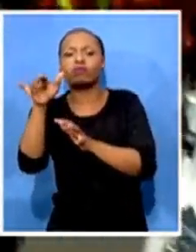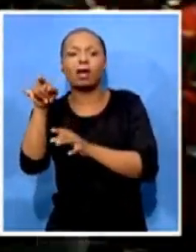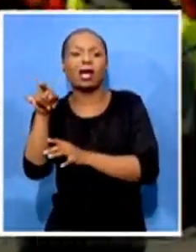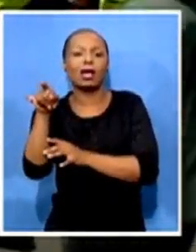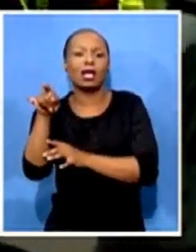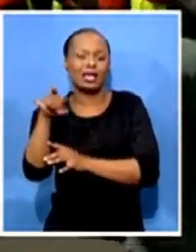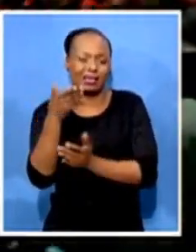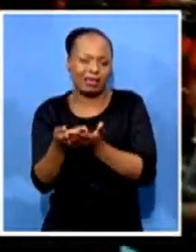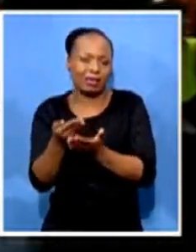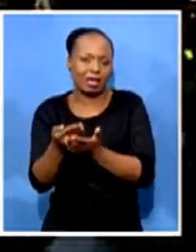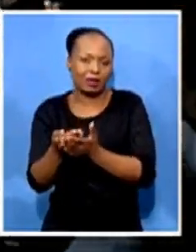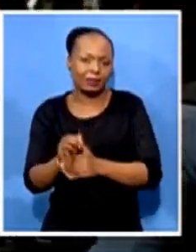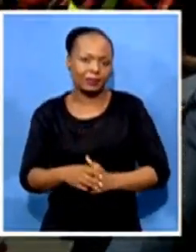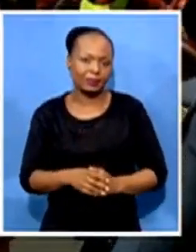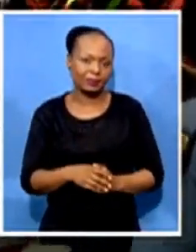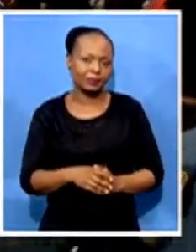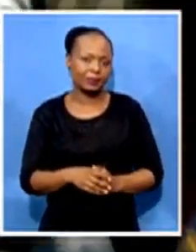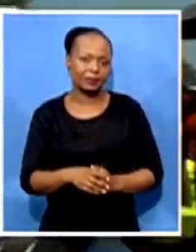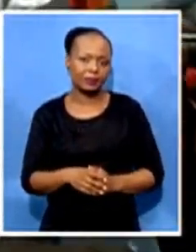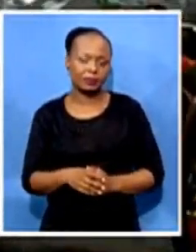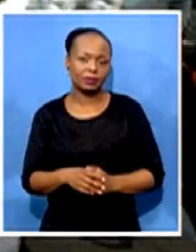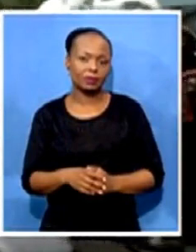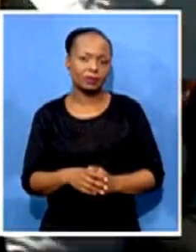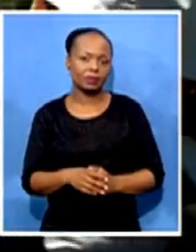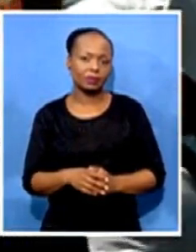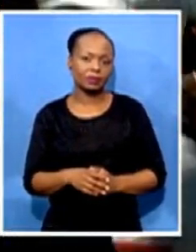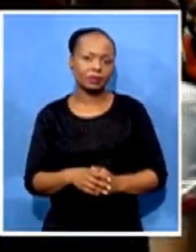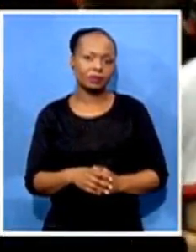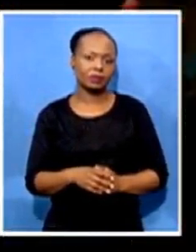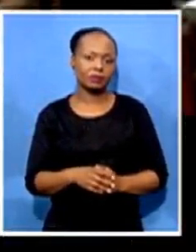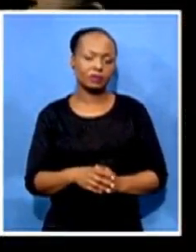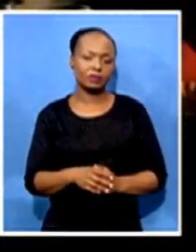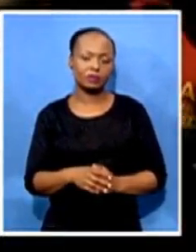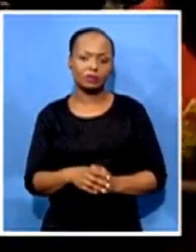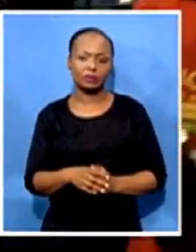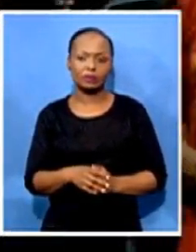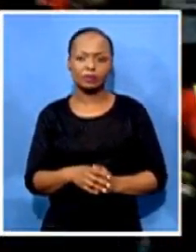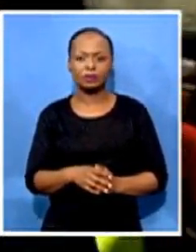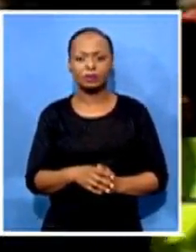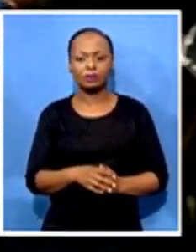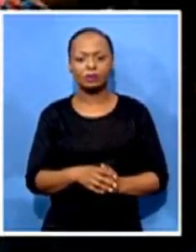from the SABC. You've had an altercation, a conversation with the police just now.